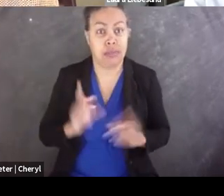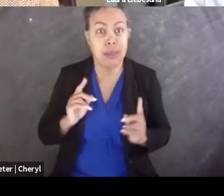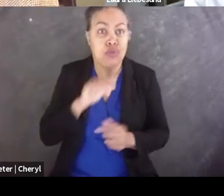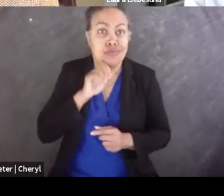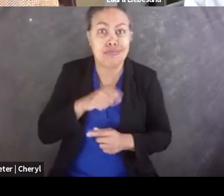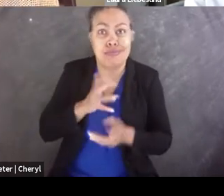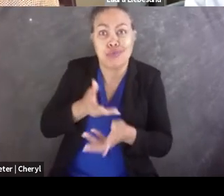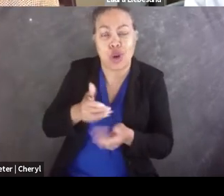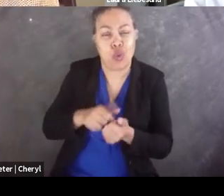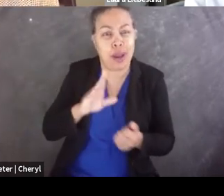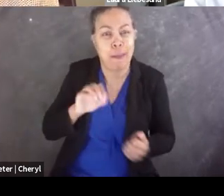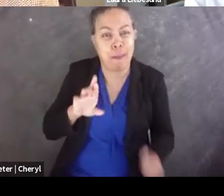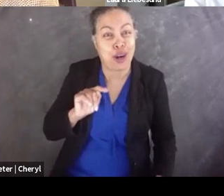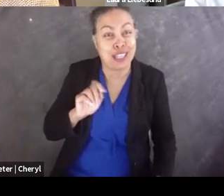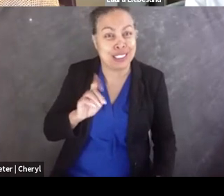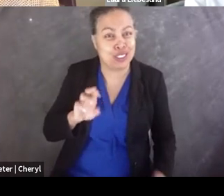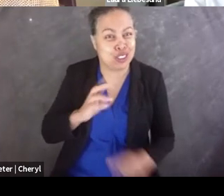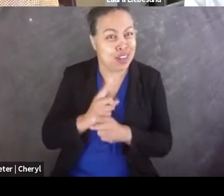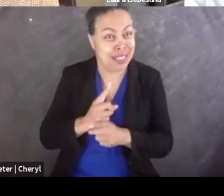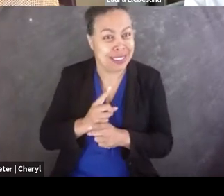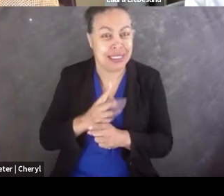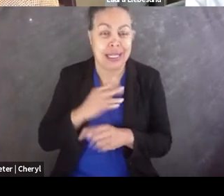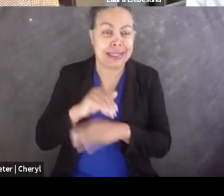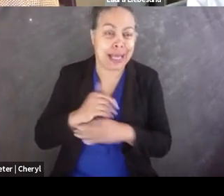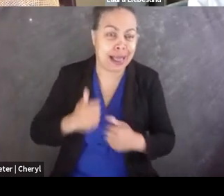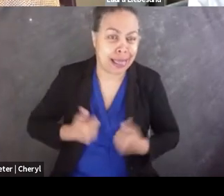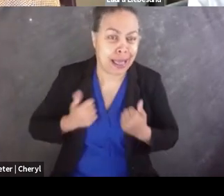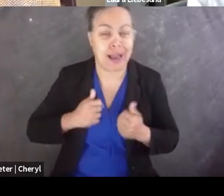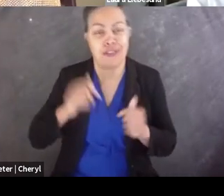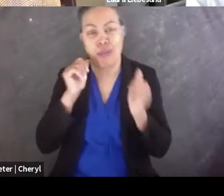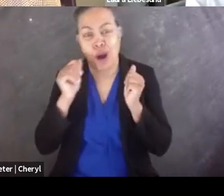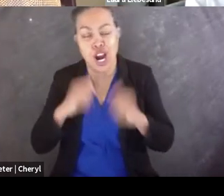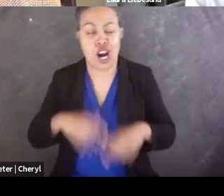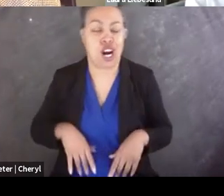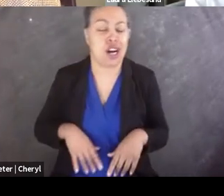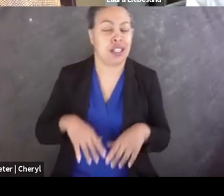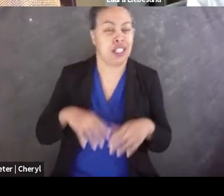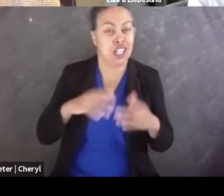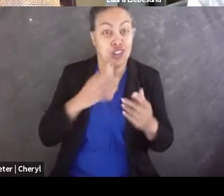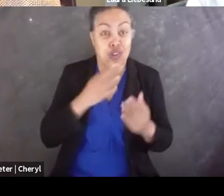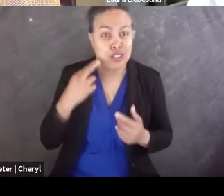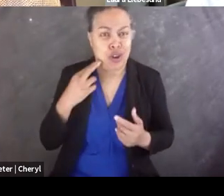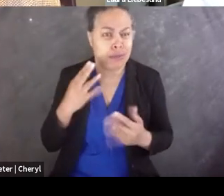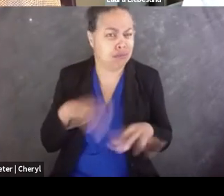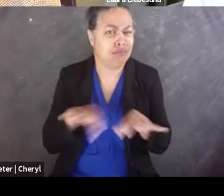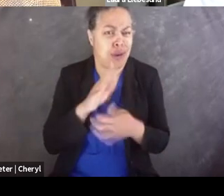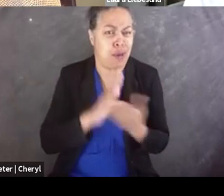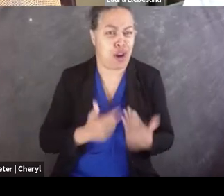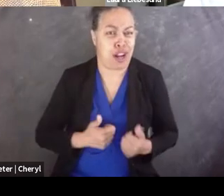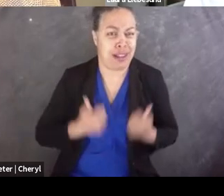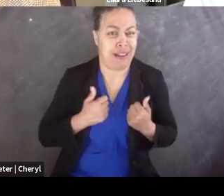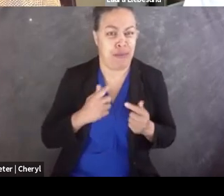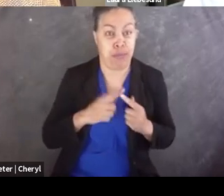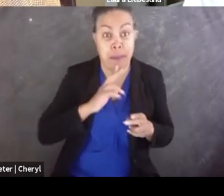from bartenders? And often, you know, nightlife, bars, and restaurants is an important part of our lives, but we look in history, sometimes it gets short shrift. And